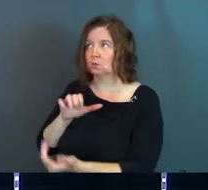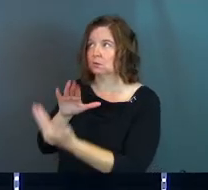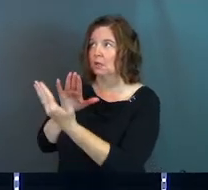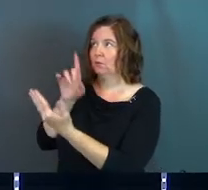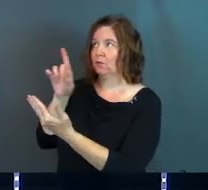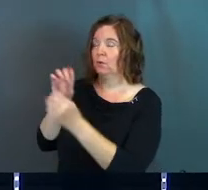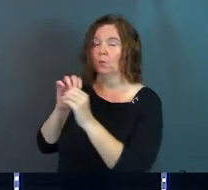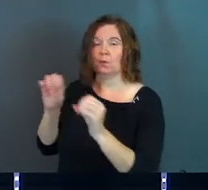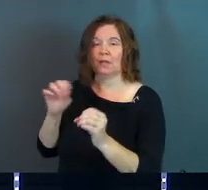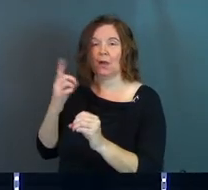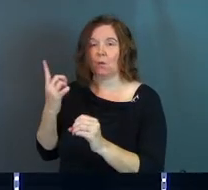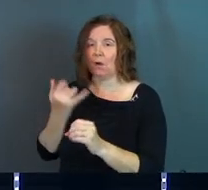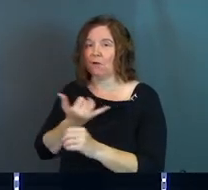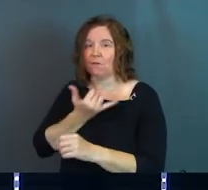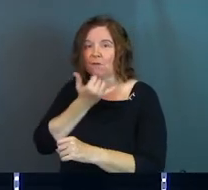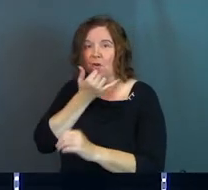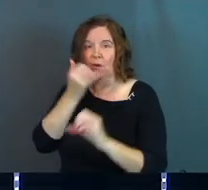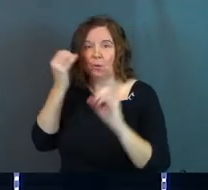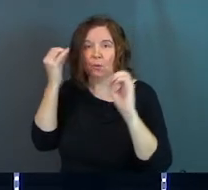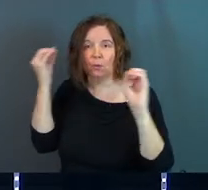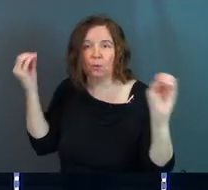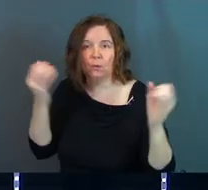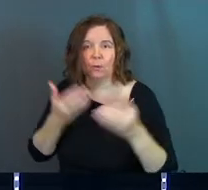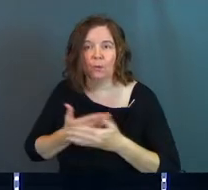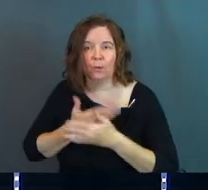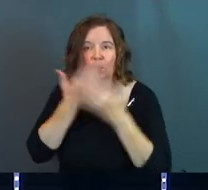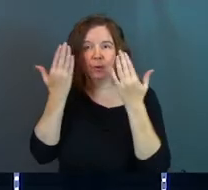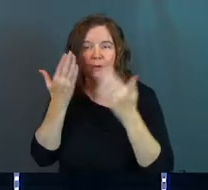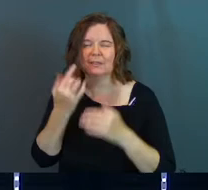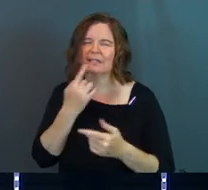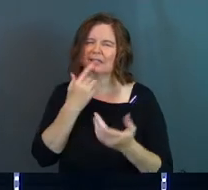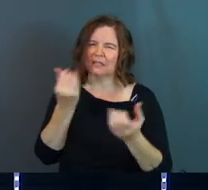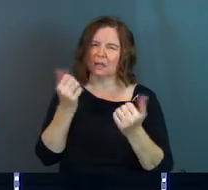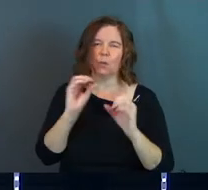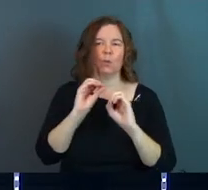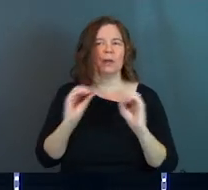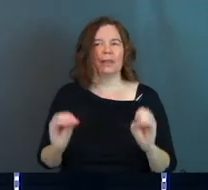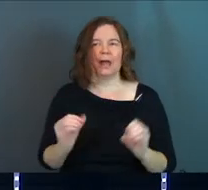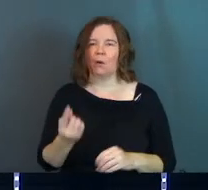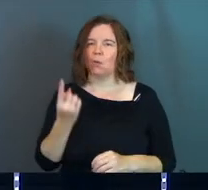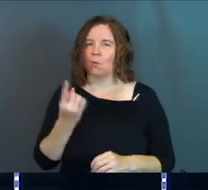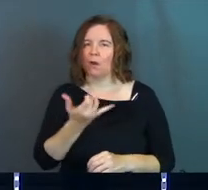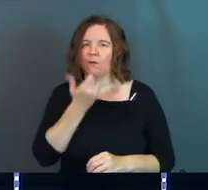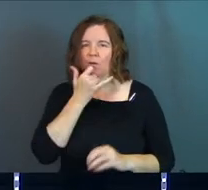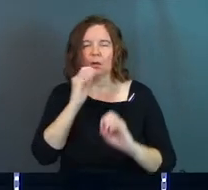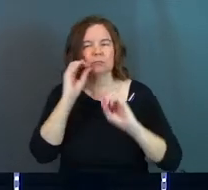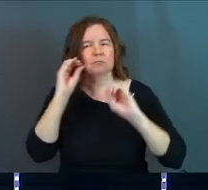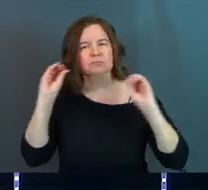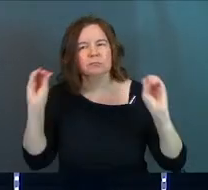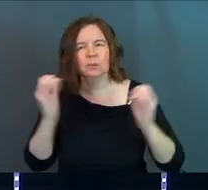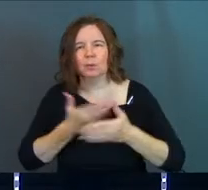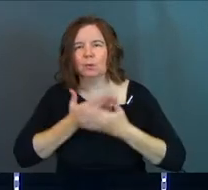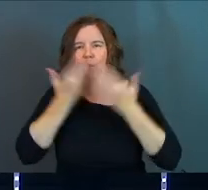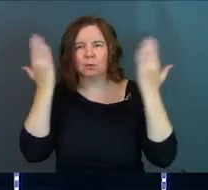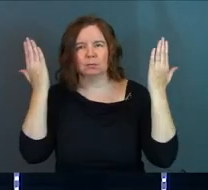him without a single fault. Say that back to me, without a single fault.